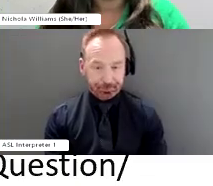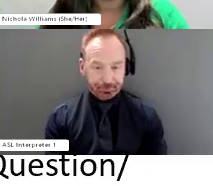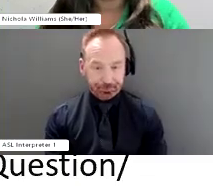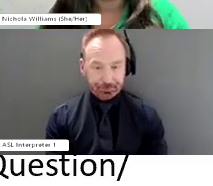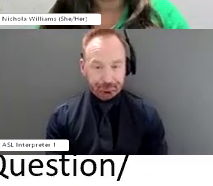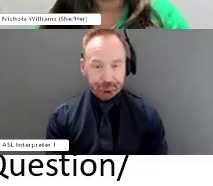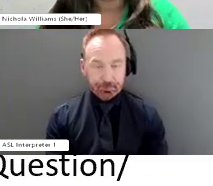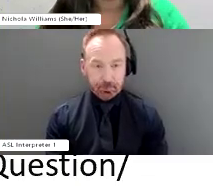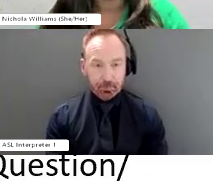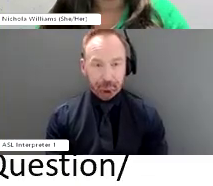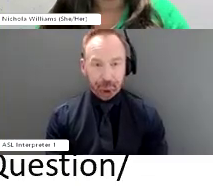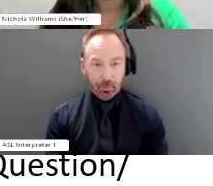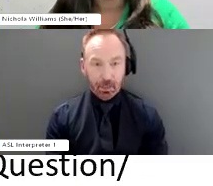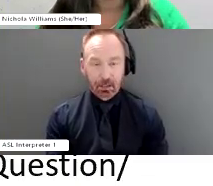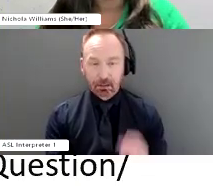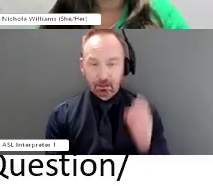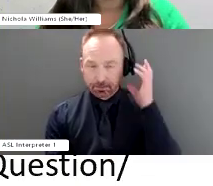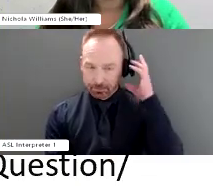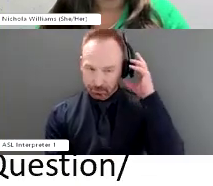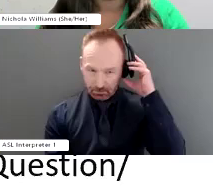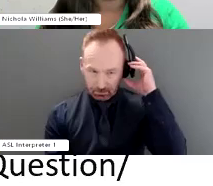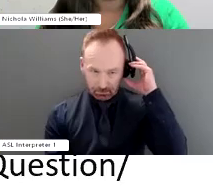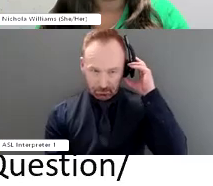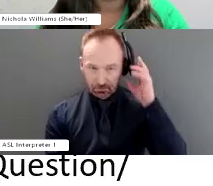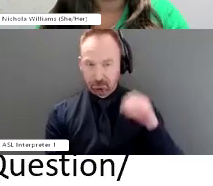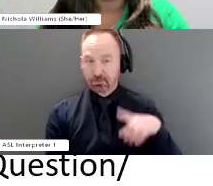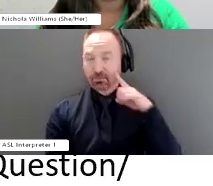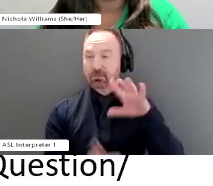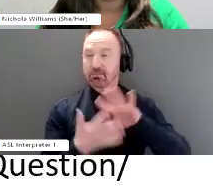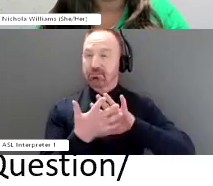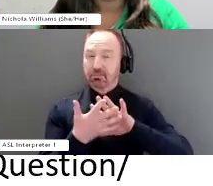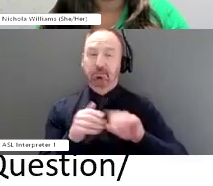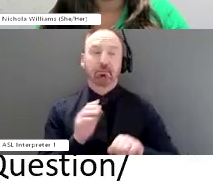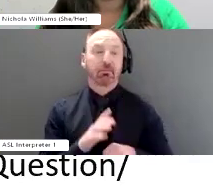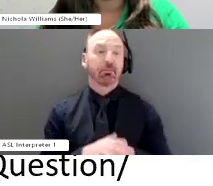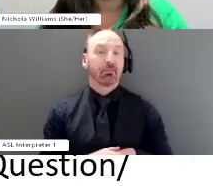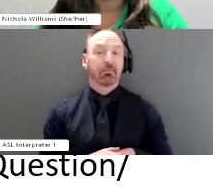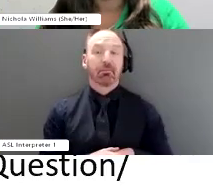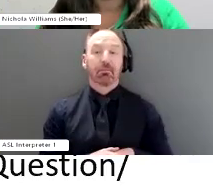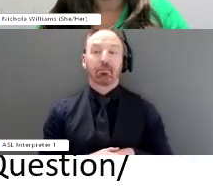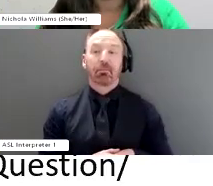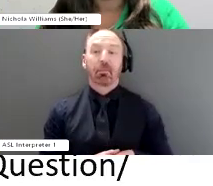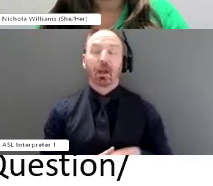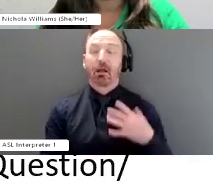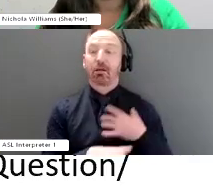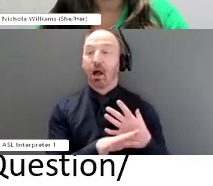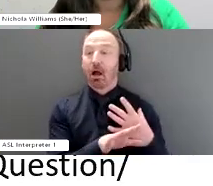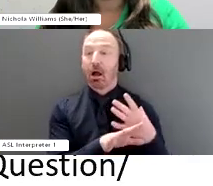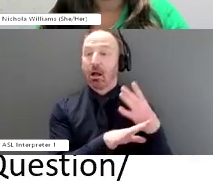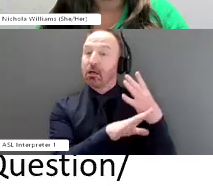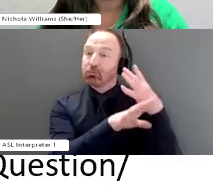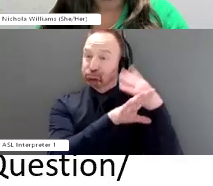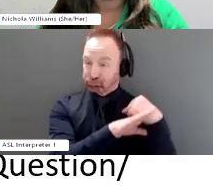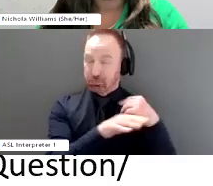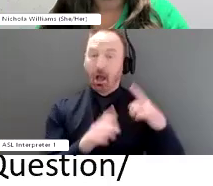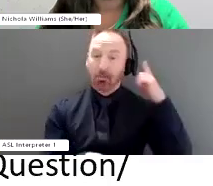Just a few logistics before we begin our session. Everyone's cameras and microphones will be muted. We do encourage you to make